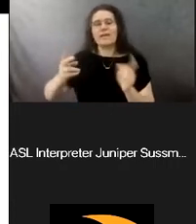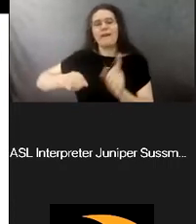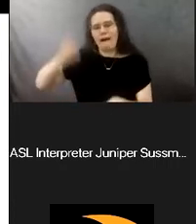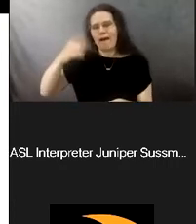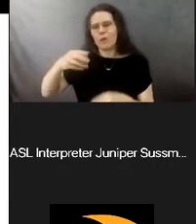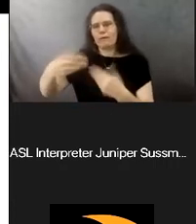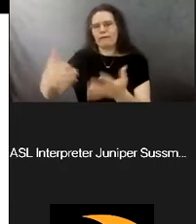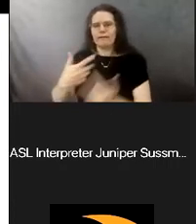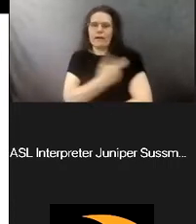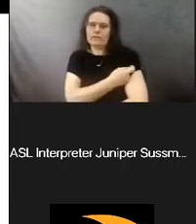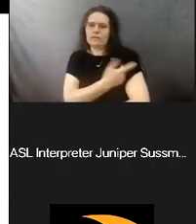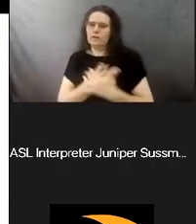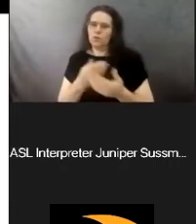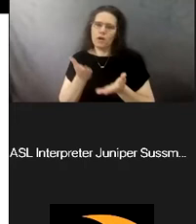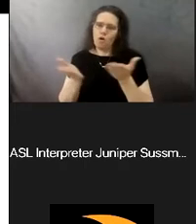COVID vaccines.